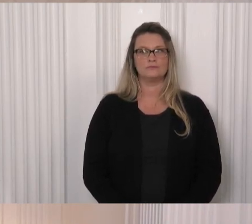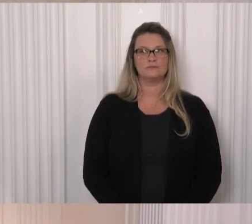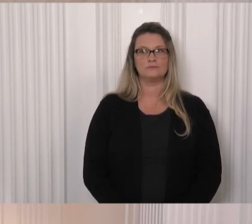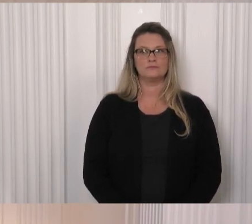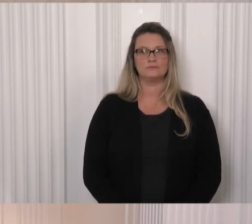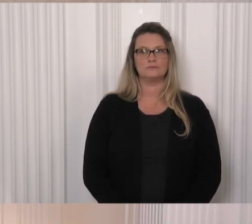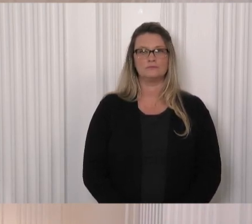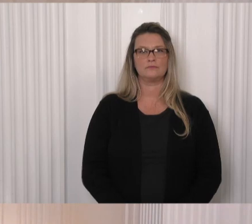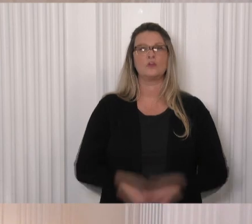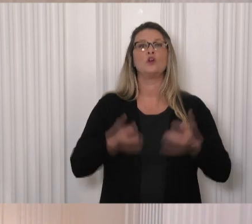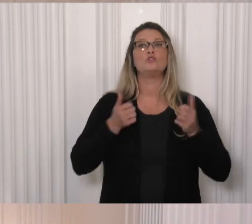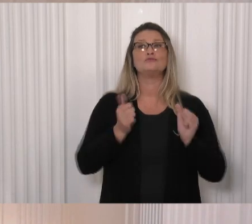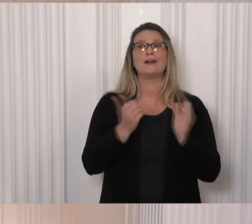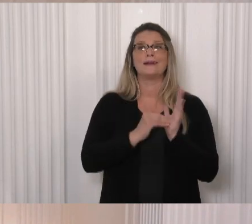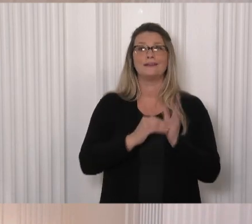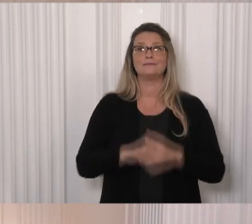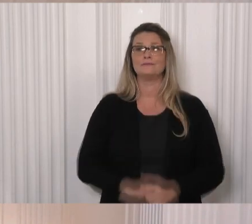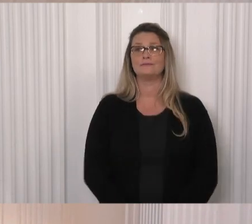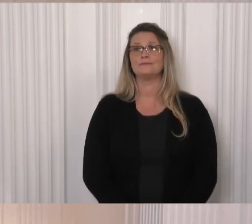Okay, Steve, try again.